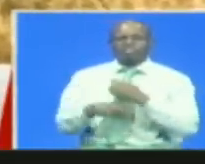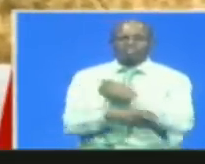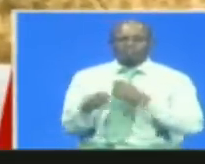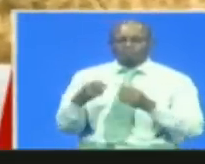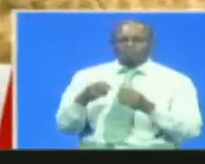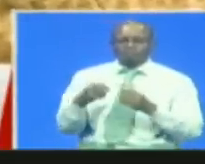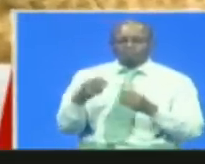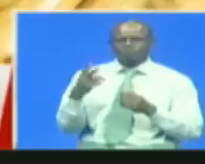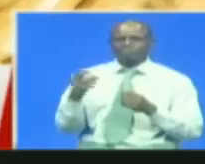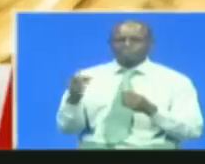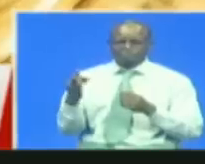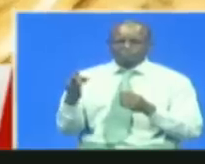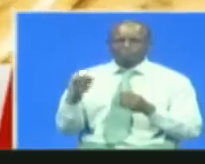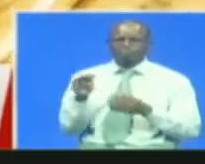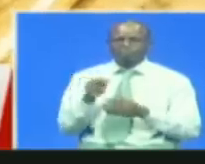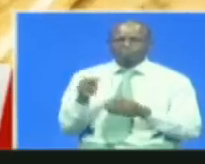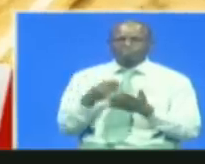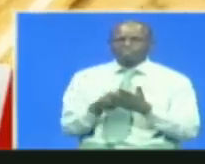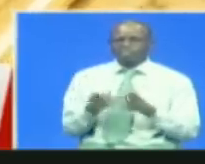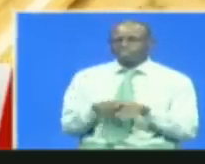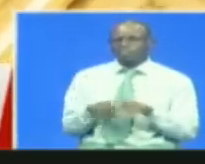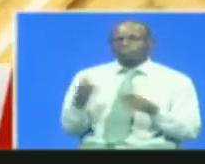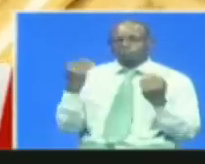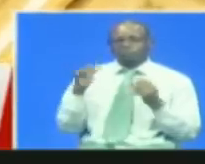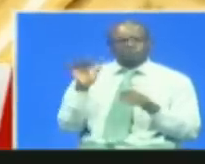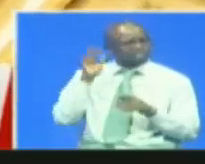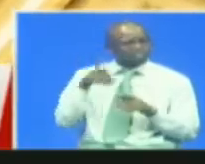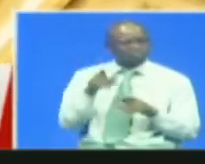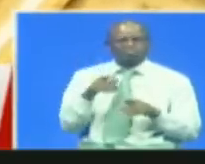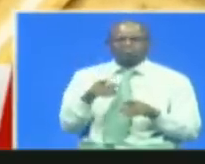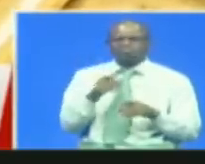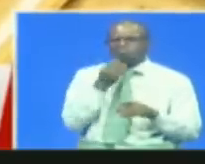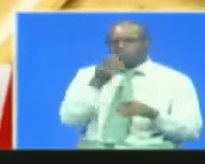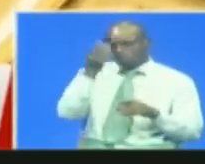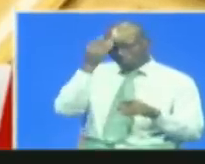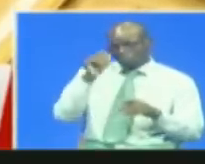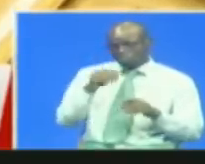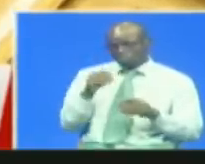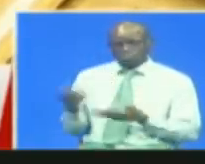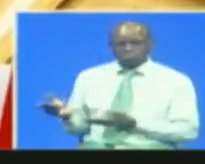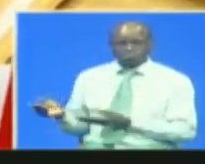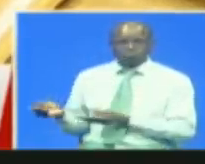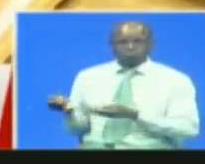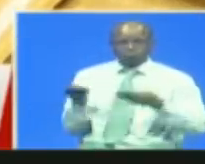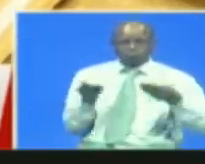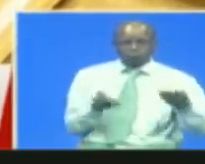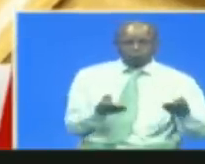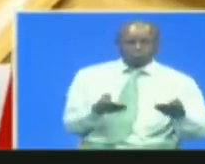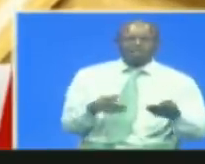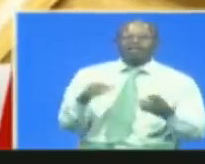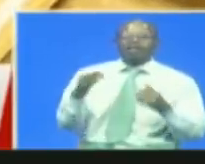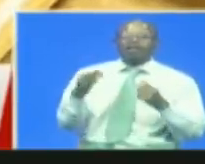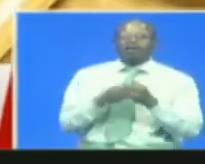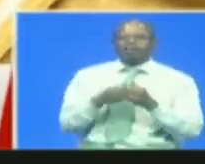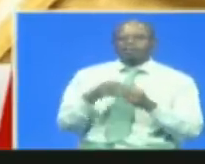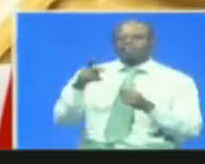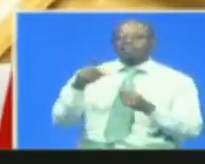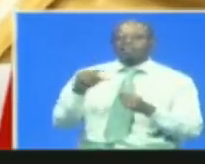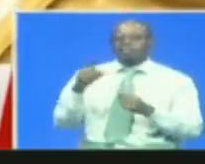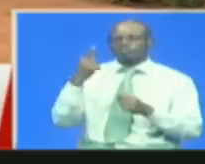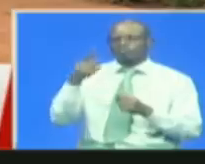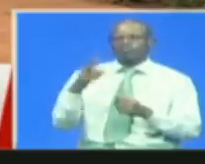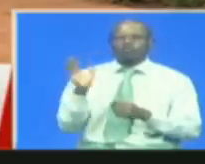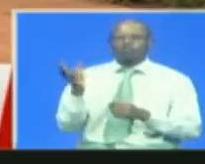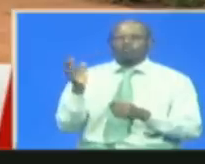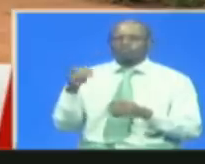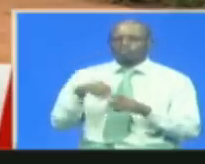court heard that he pretended to be in a position to ship for him 8 kilograms of gold to Dubai. The outcome of the case is still